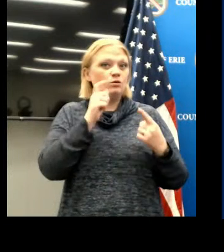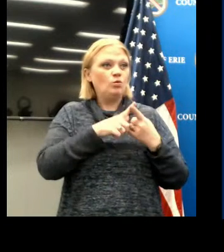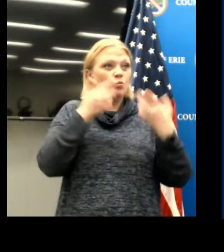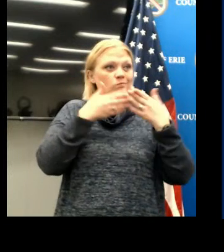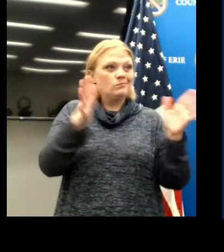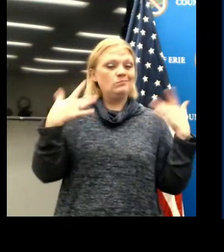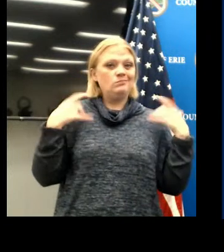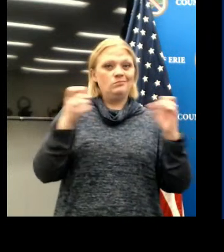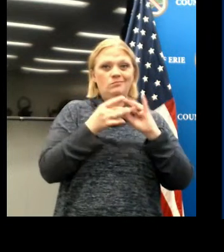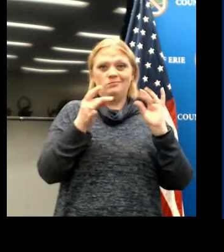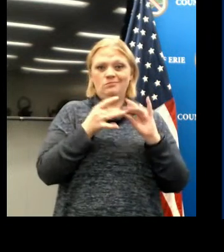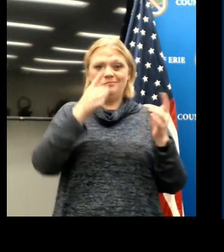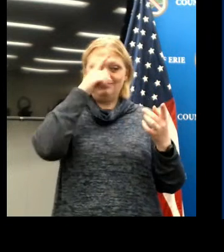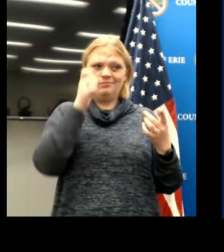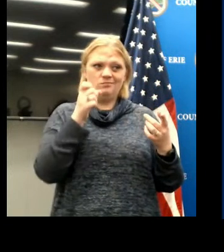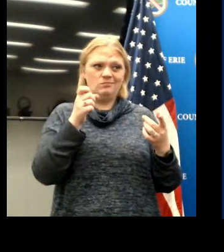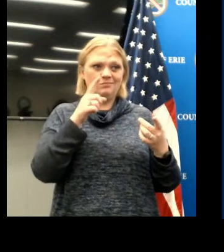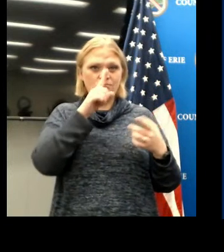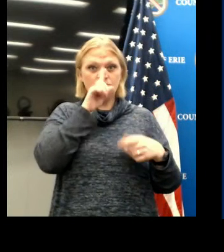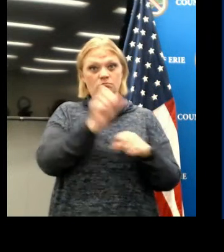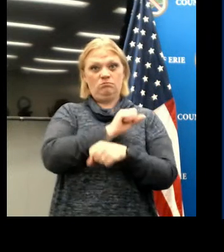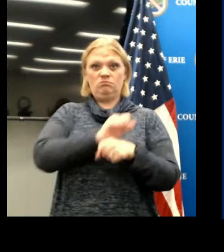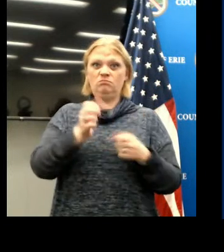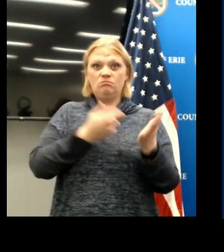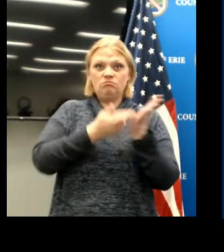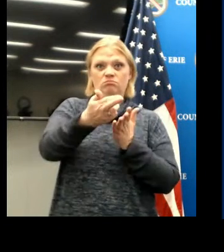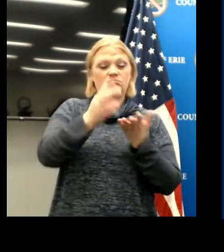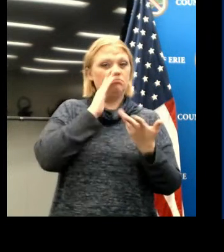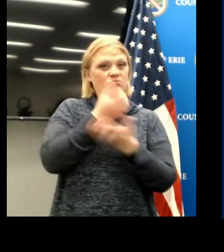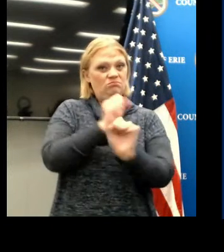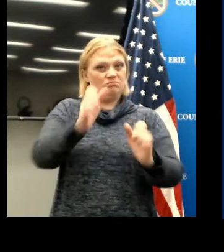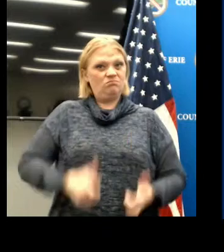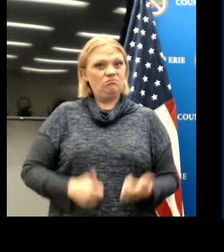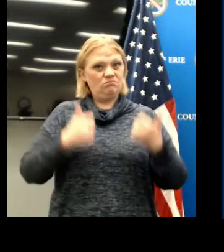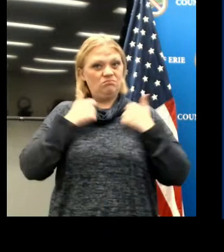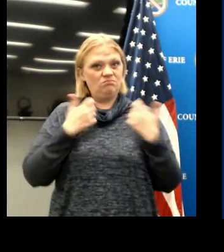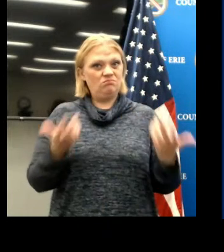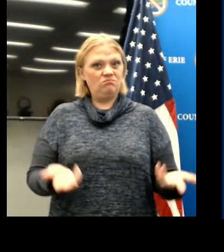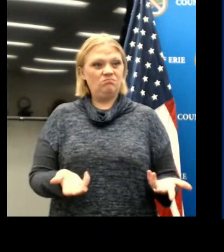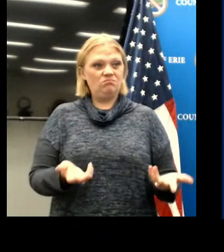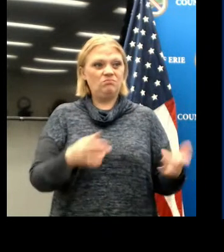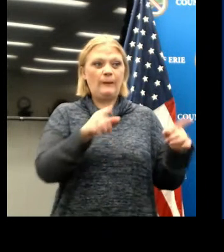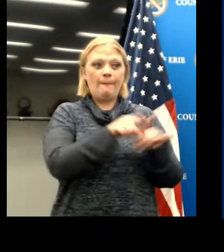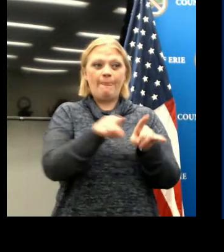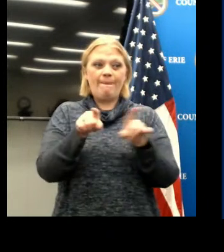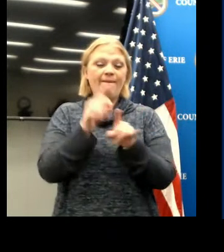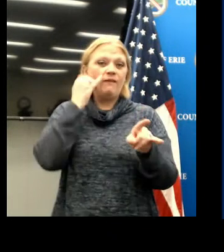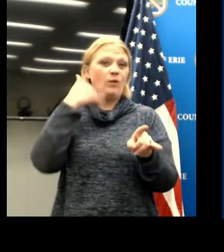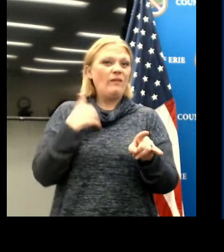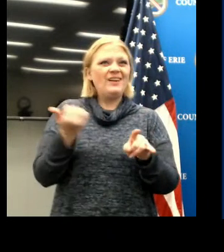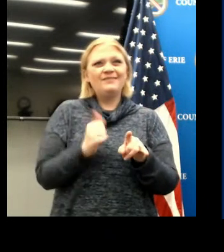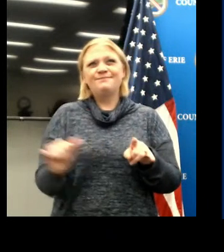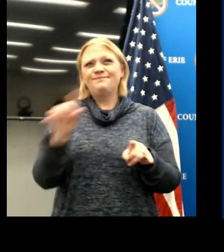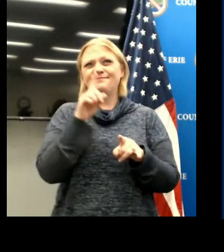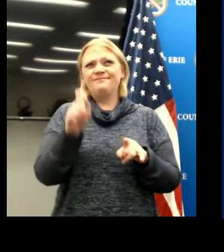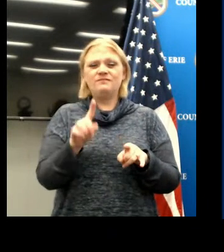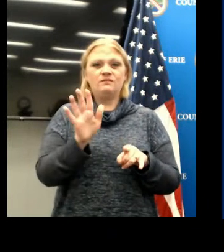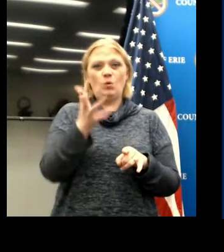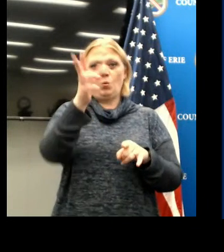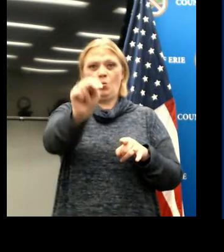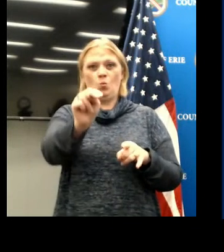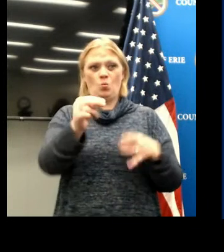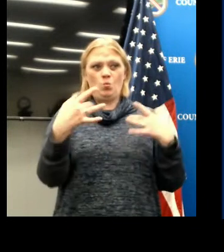messages because they are true and they will save our lives. And then also, if you have any questions about your own health